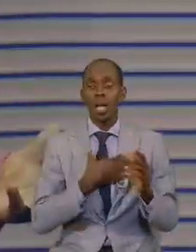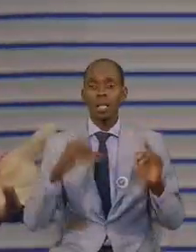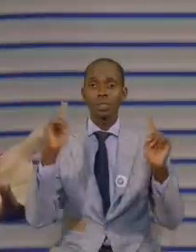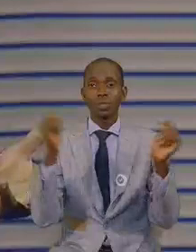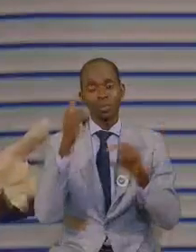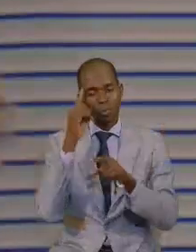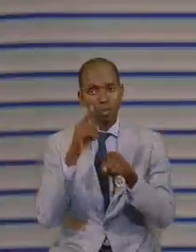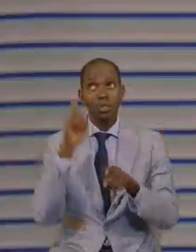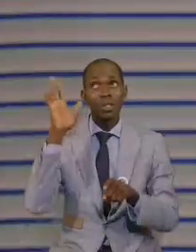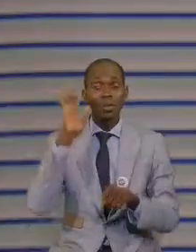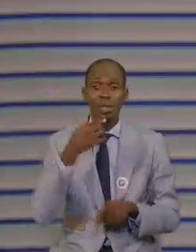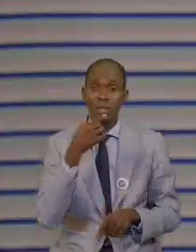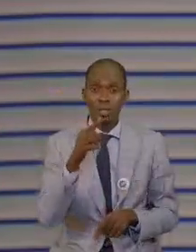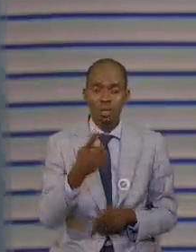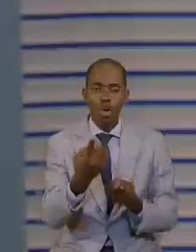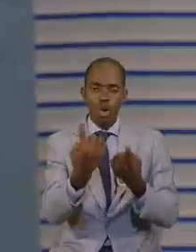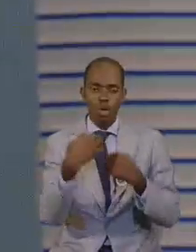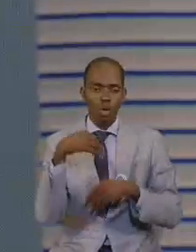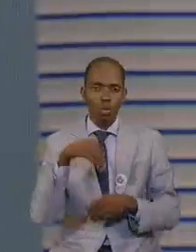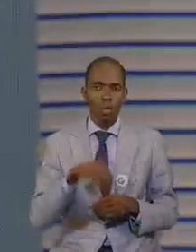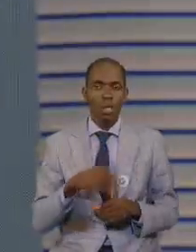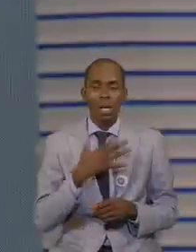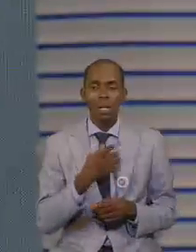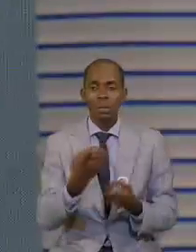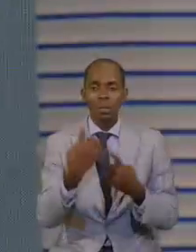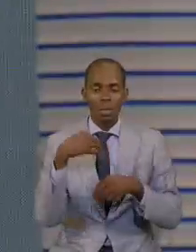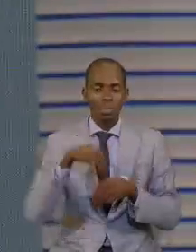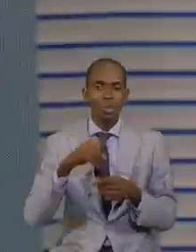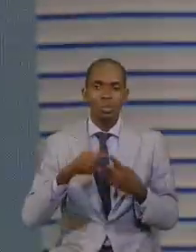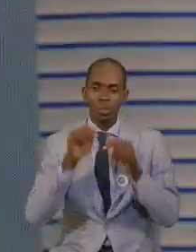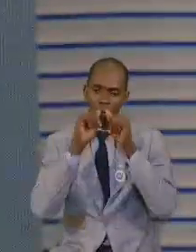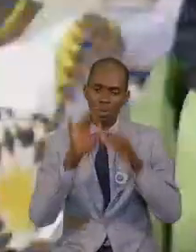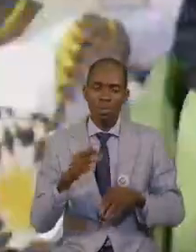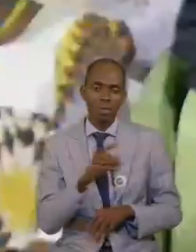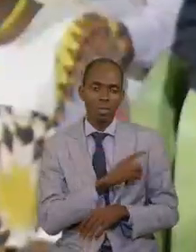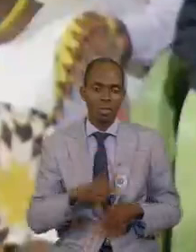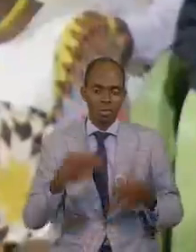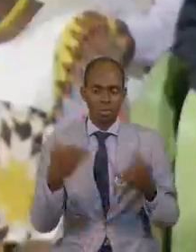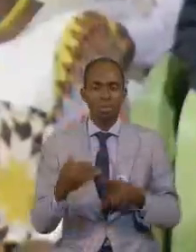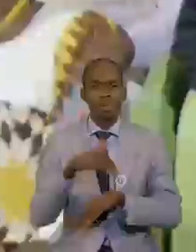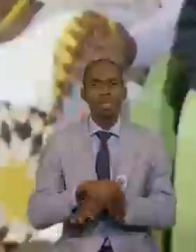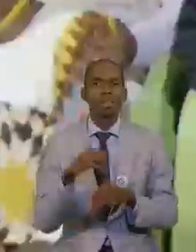come in. And you come into the blessing of the Lord tonight in Jesus' name.